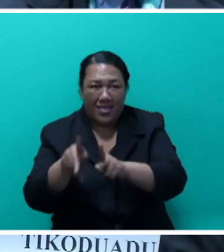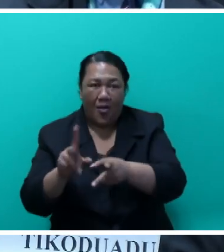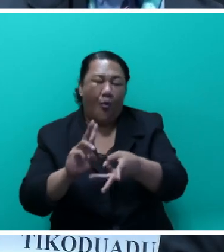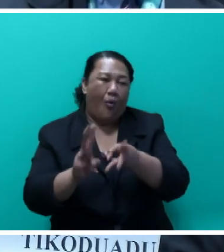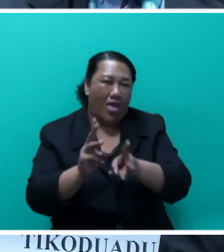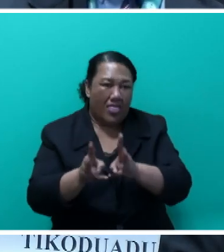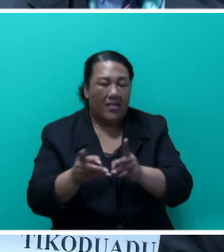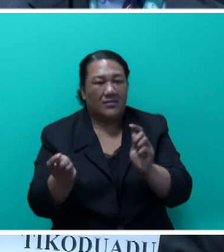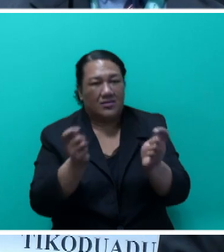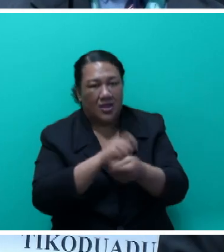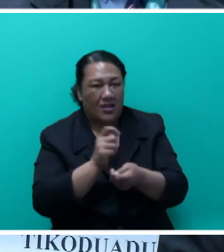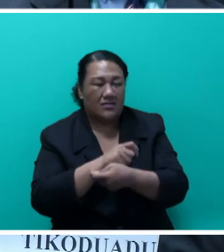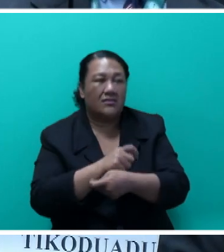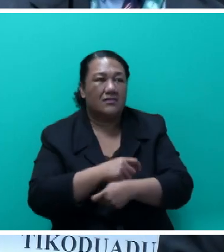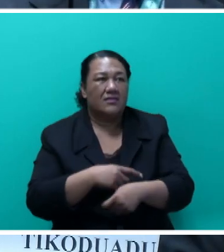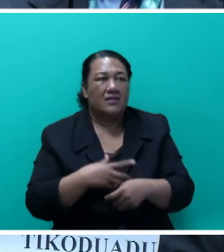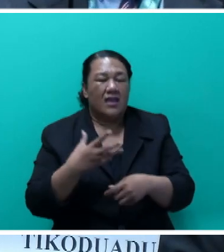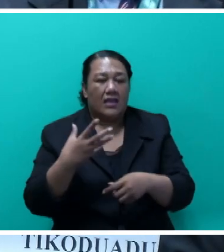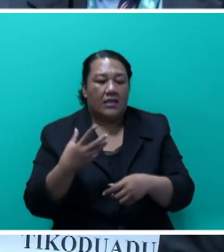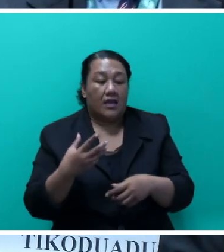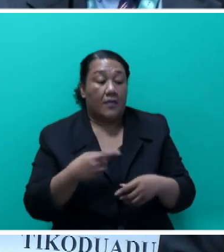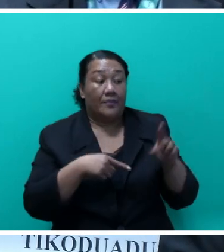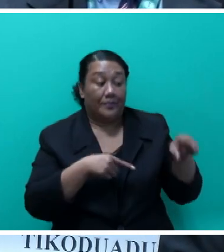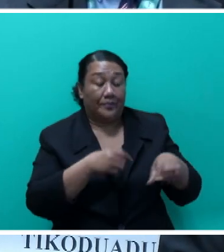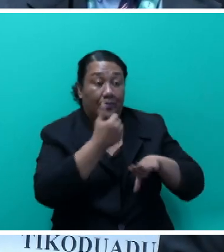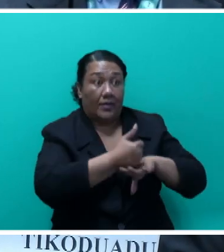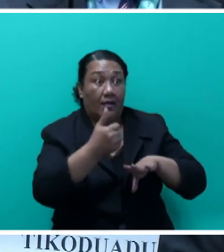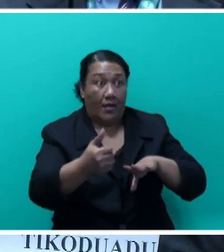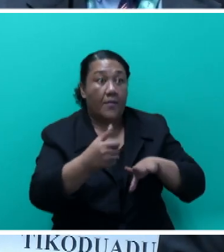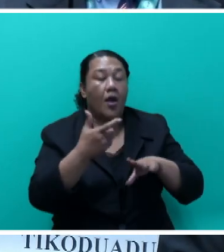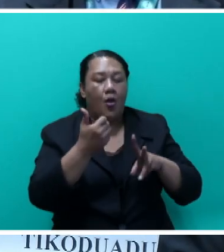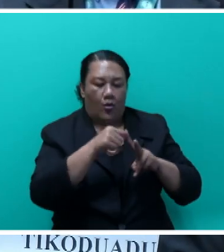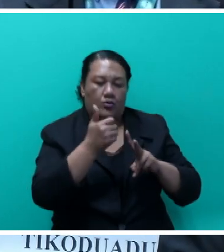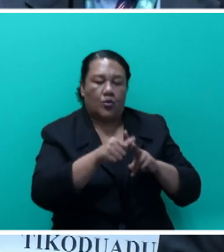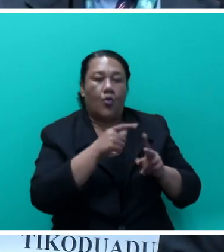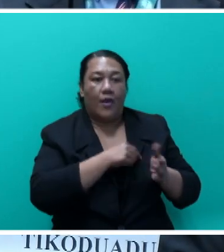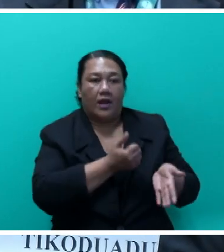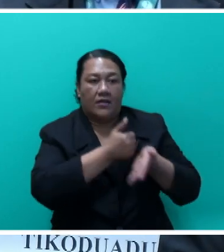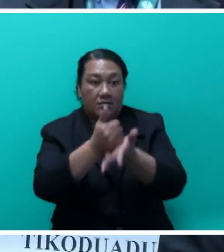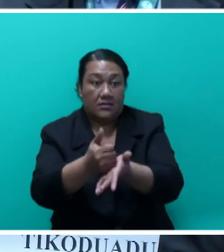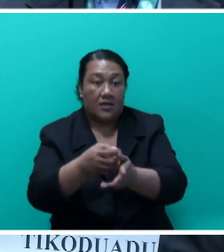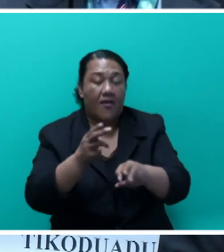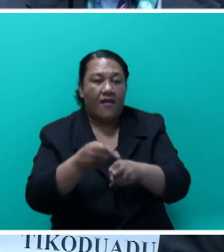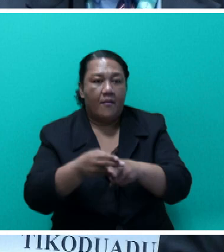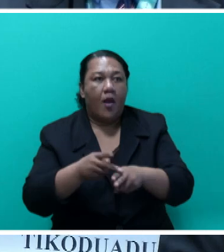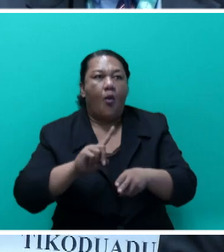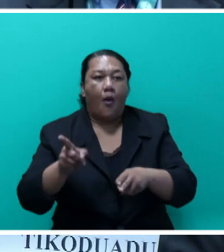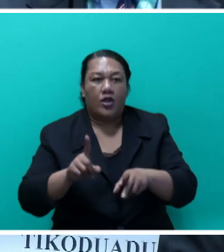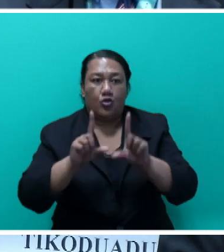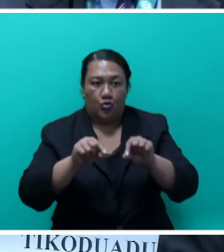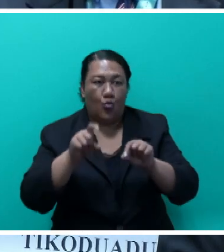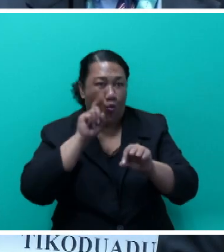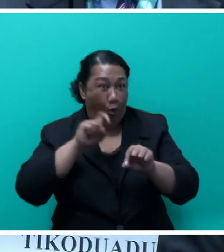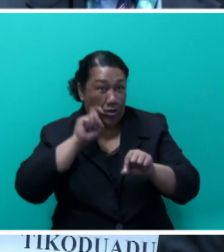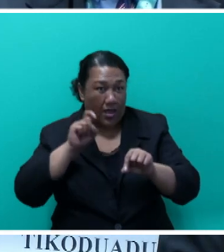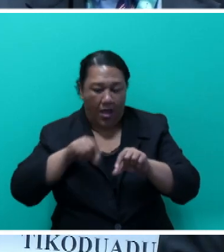the relevant government have also assisted the farmers to do irrigation. And that's